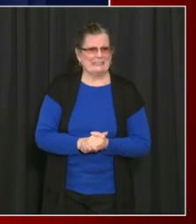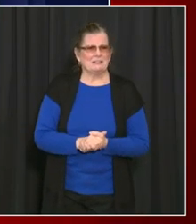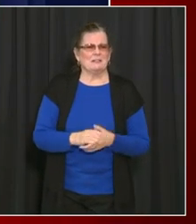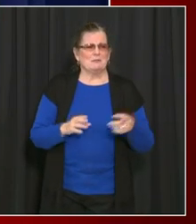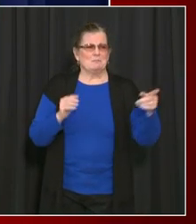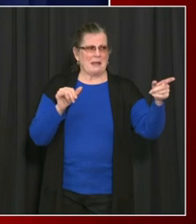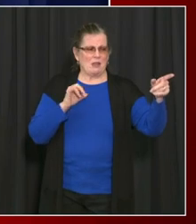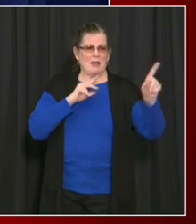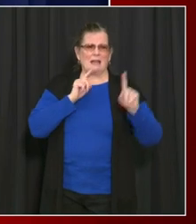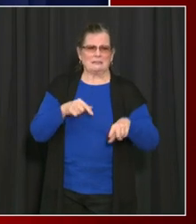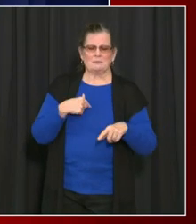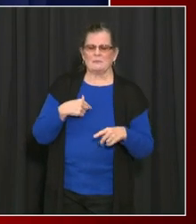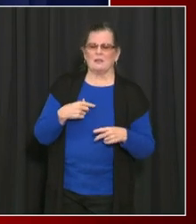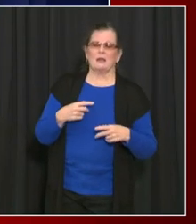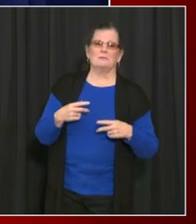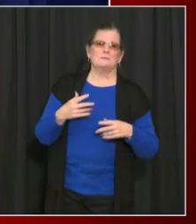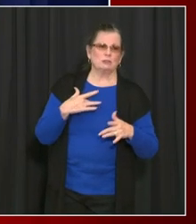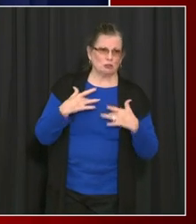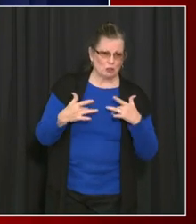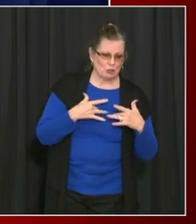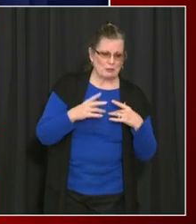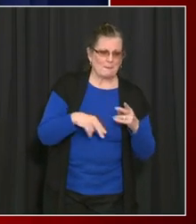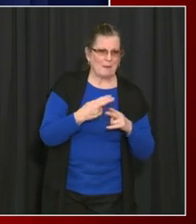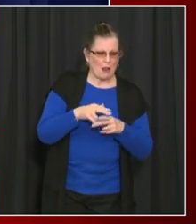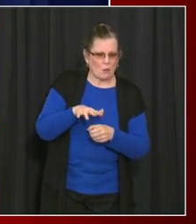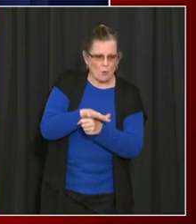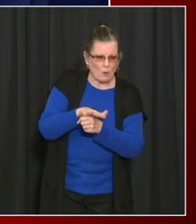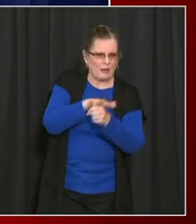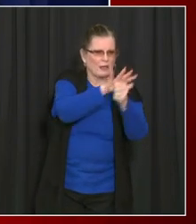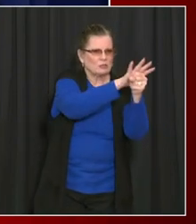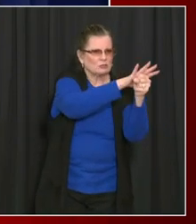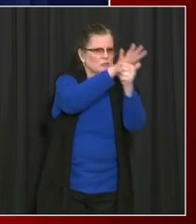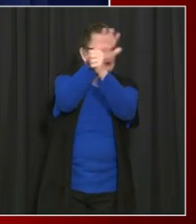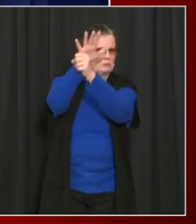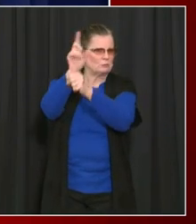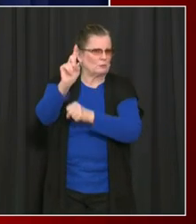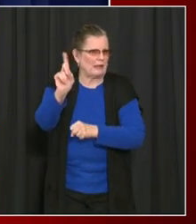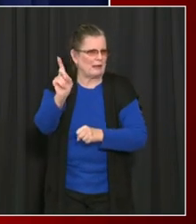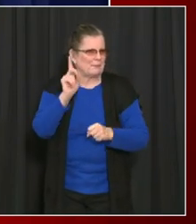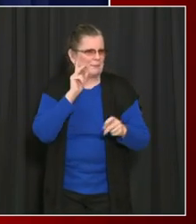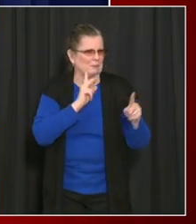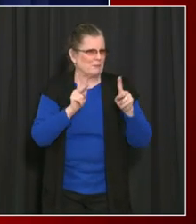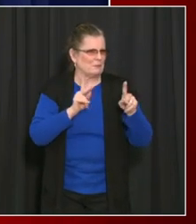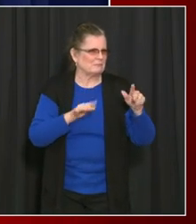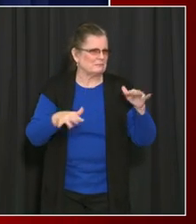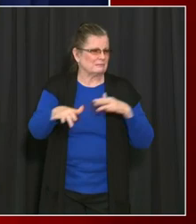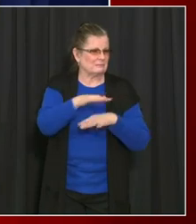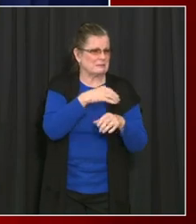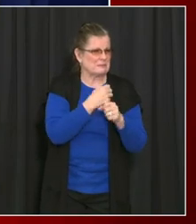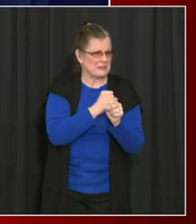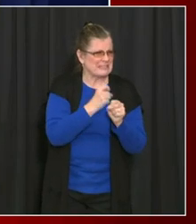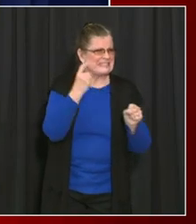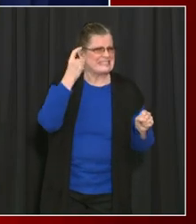the region. I think you've heard me say previously that I thought it made sense for the